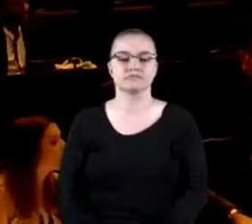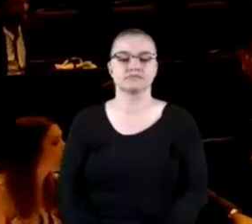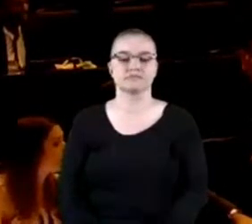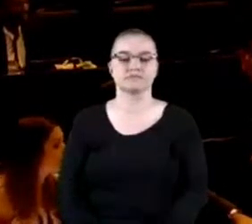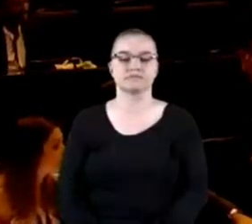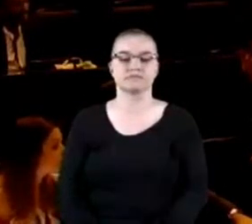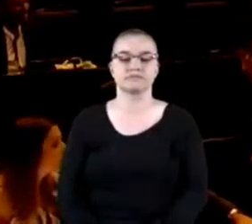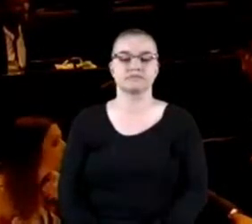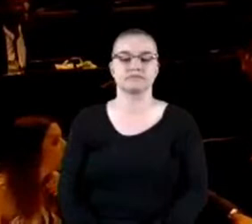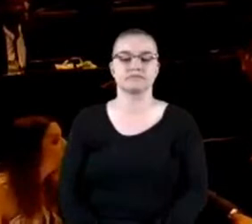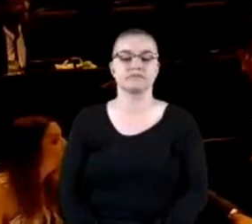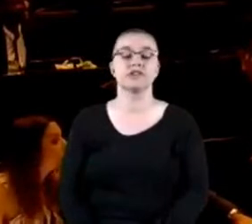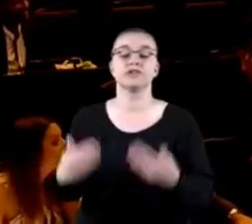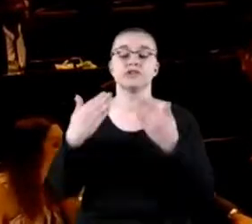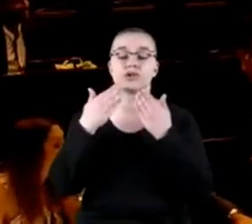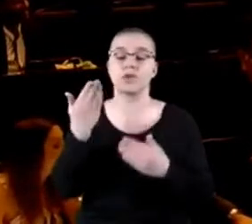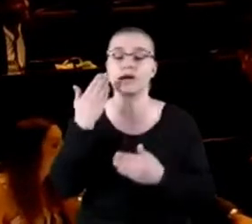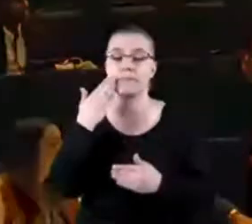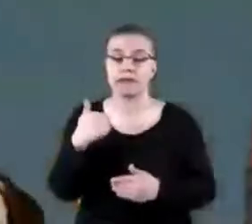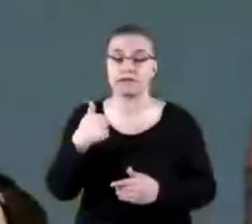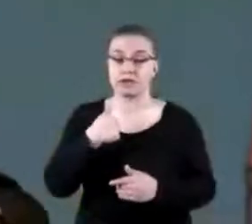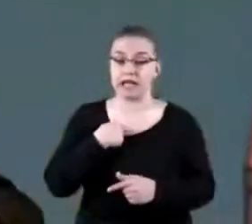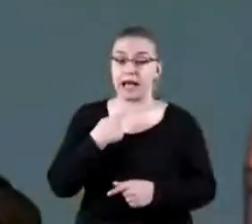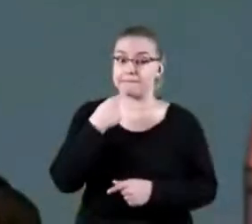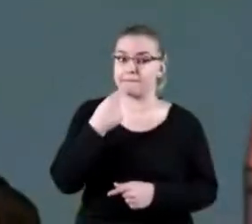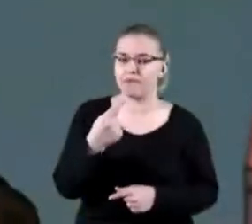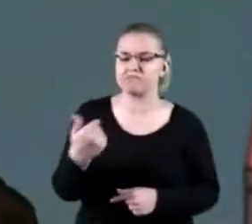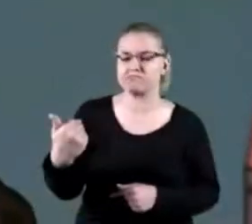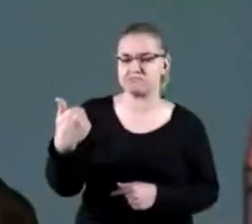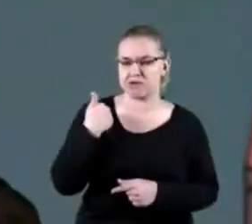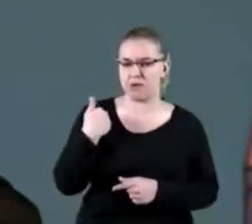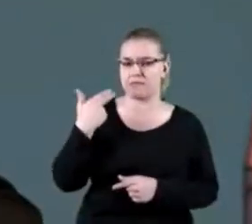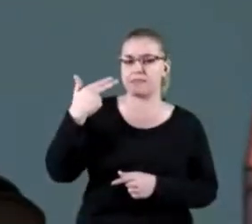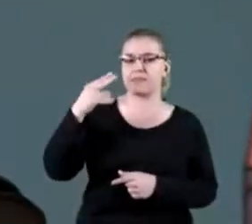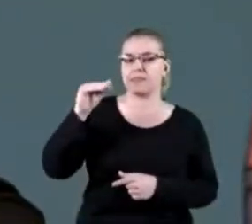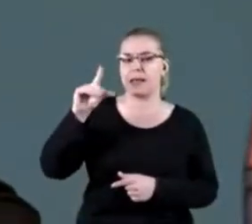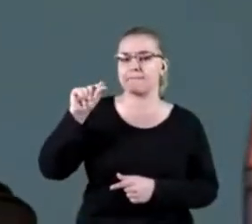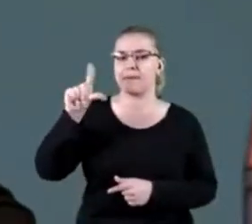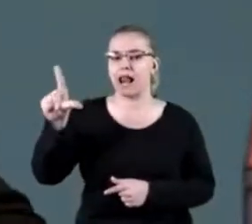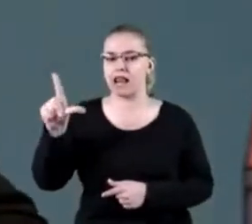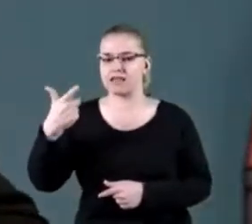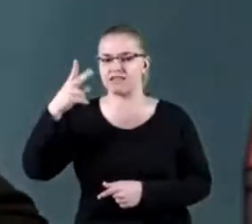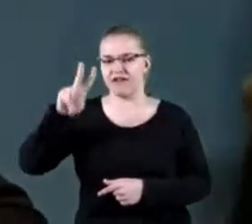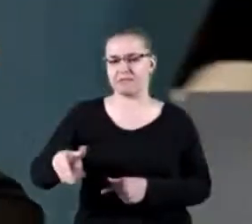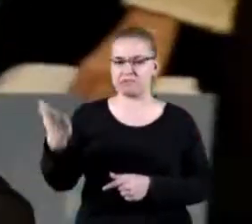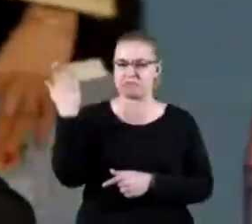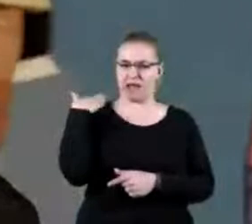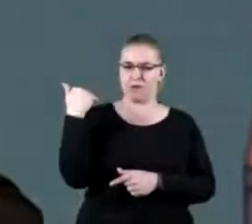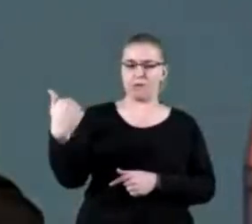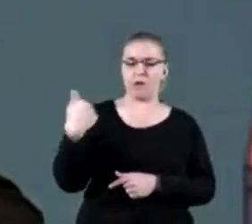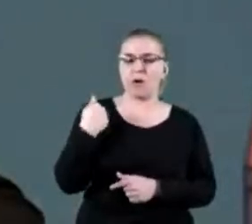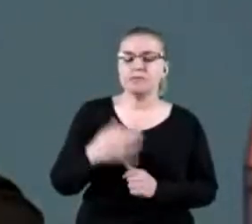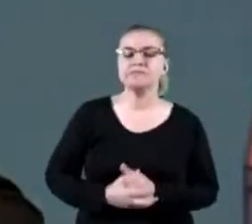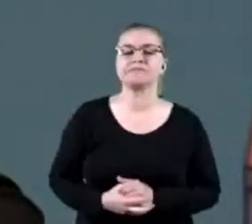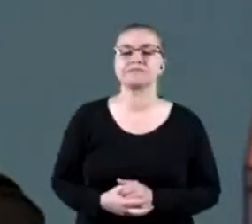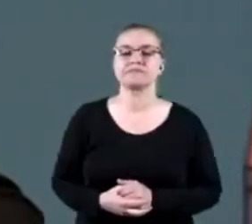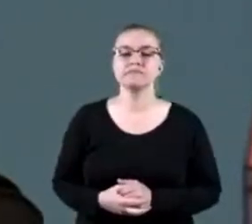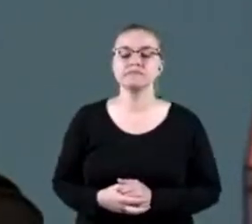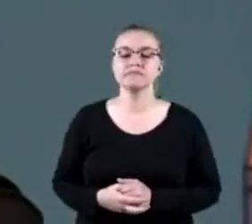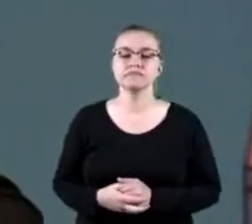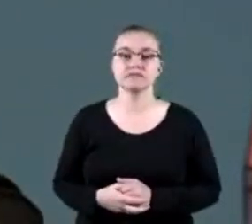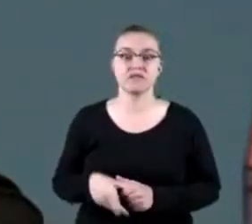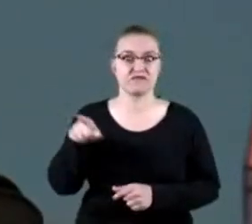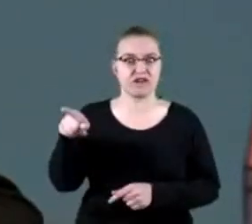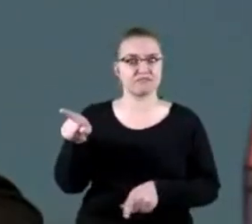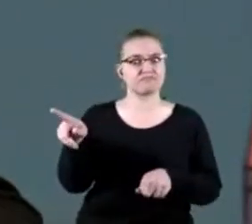Thank you. I would say that I was in Nepal just 2 months ago, and you have the same problem that